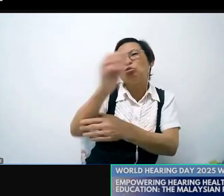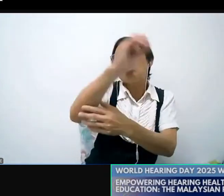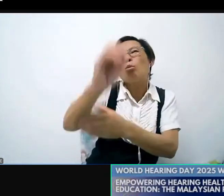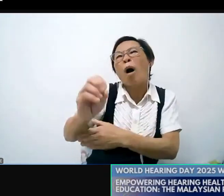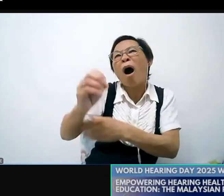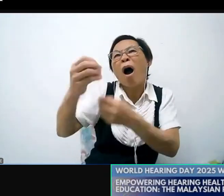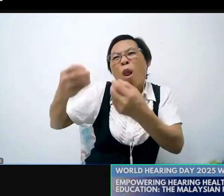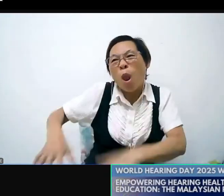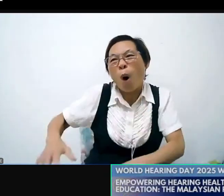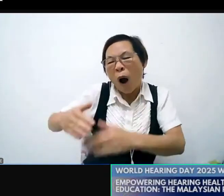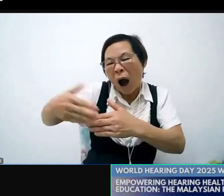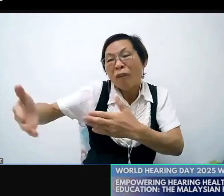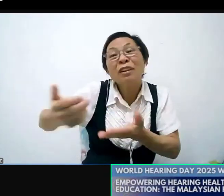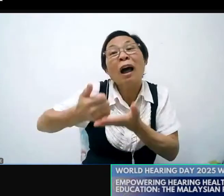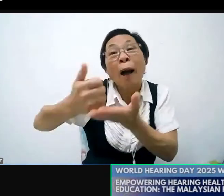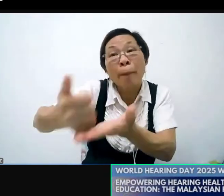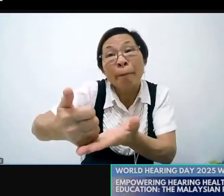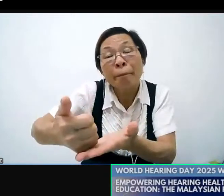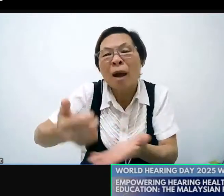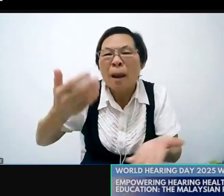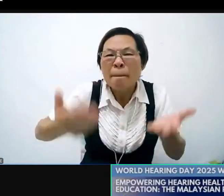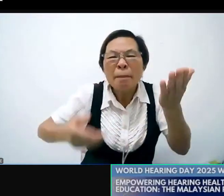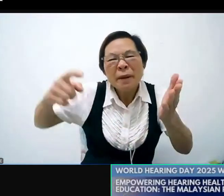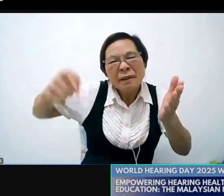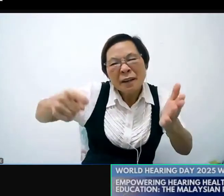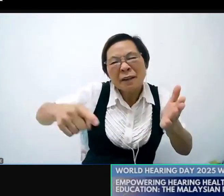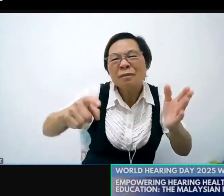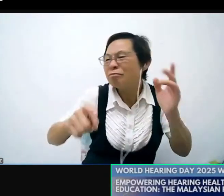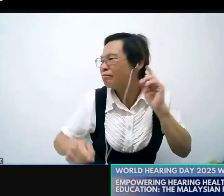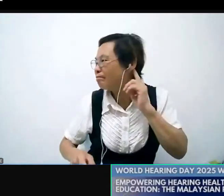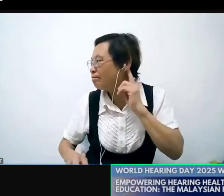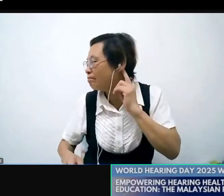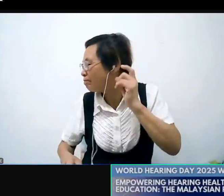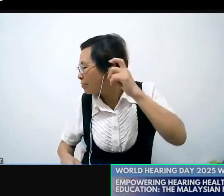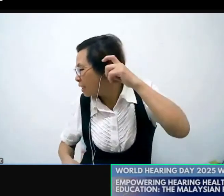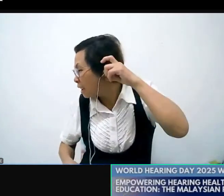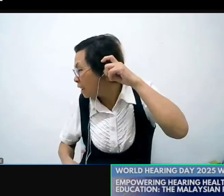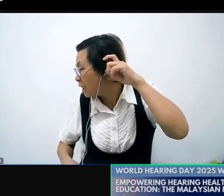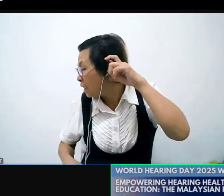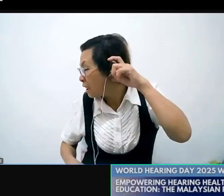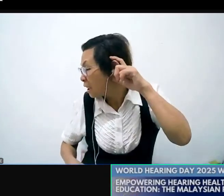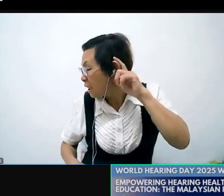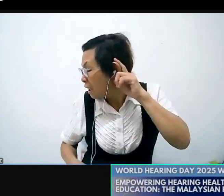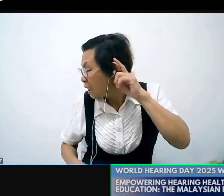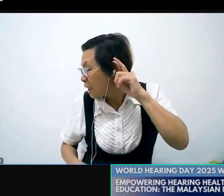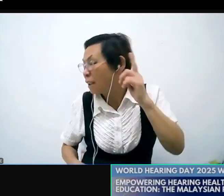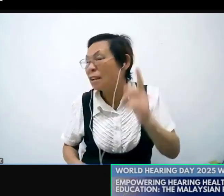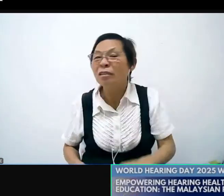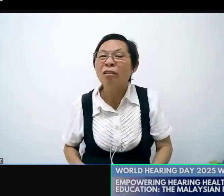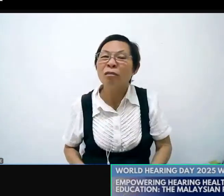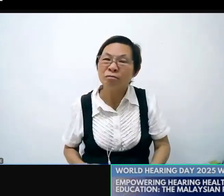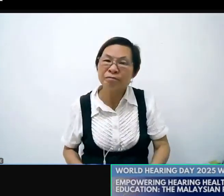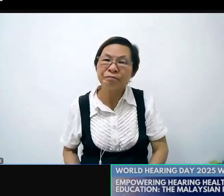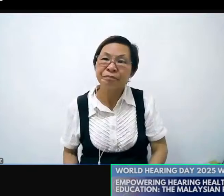the intervention. Perhaps they might still need the hearing aids and also the assistive listening devices at